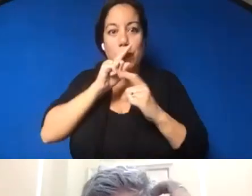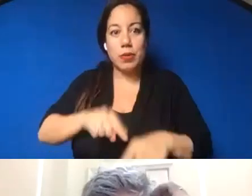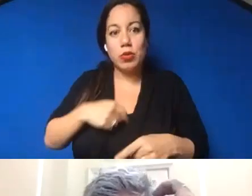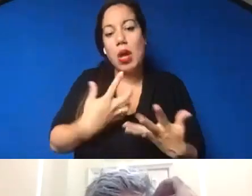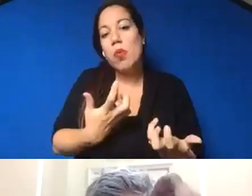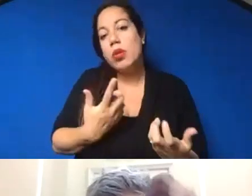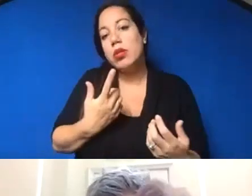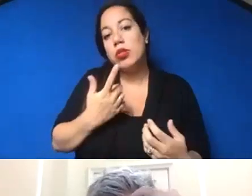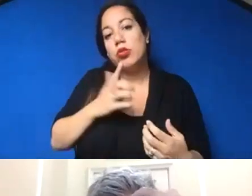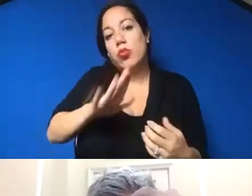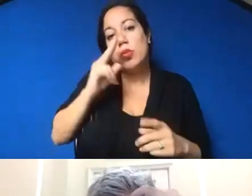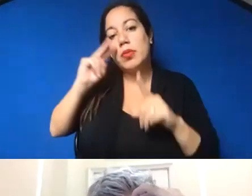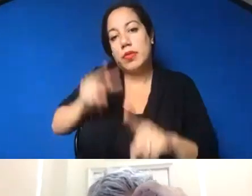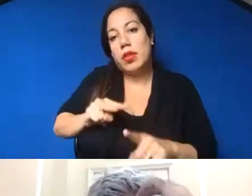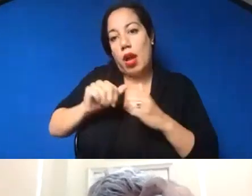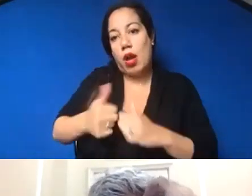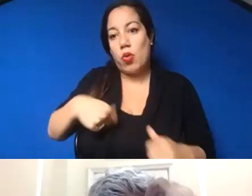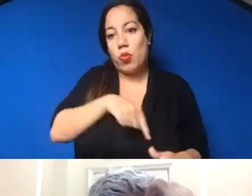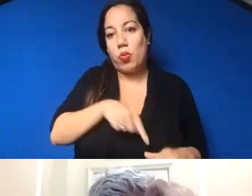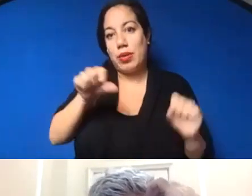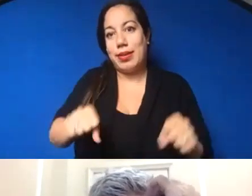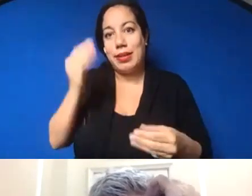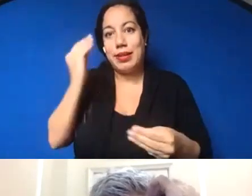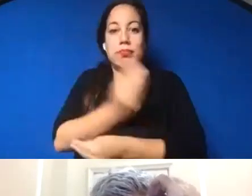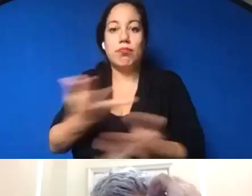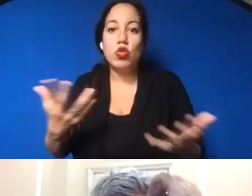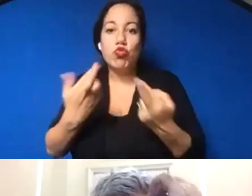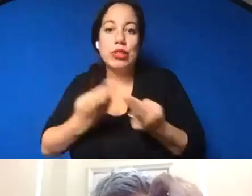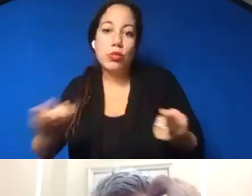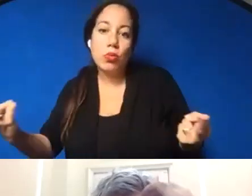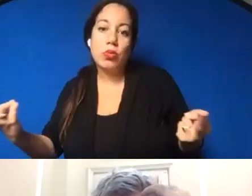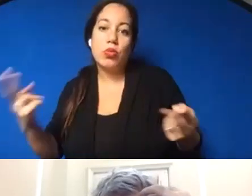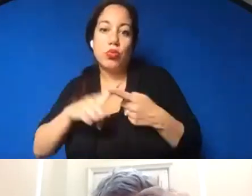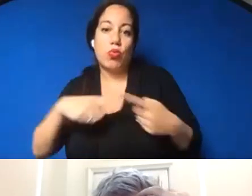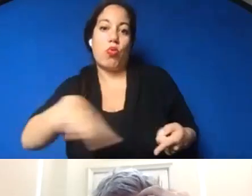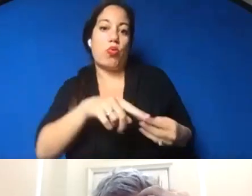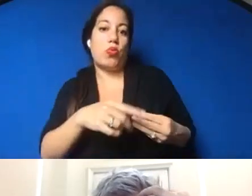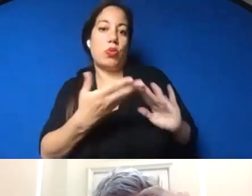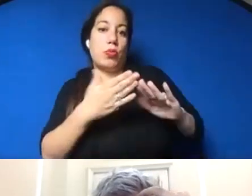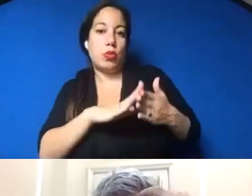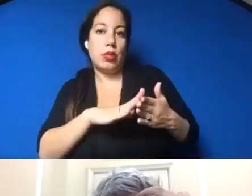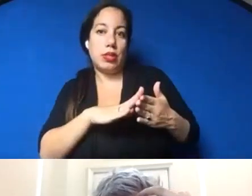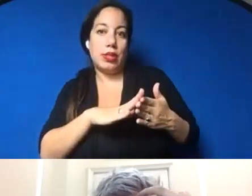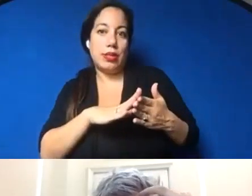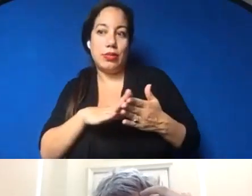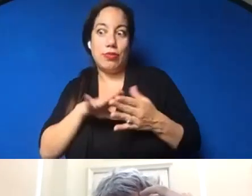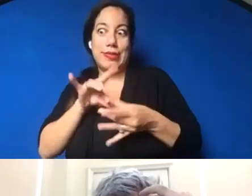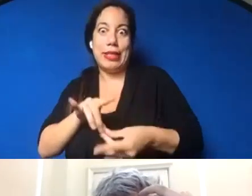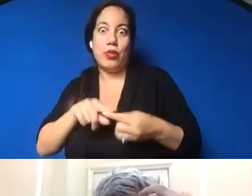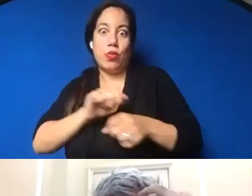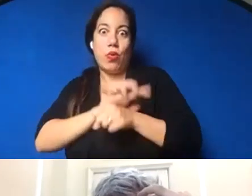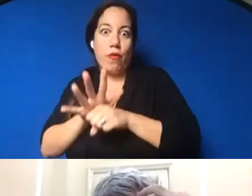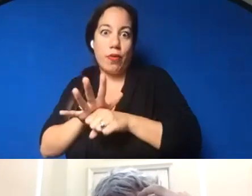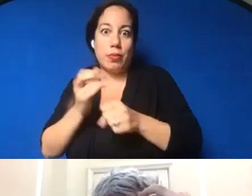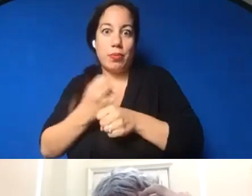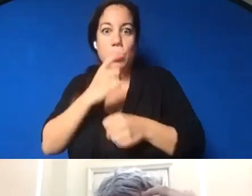insight on how we can redistribute resources toward those communities in the context of COVID so that we can make sure that